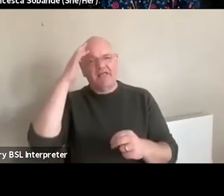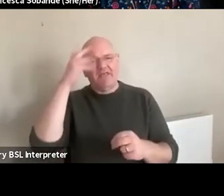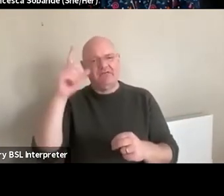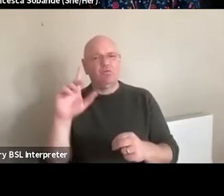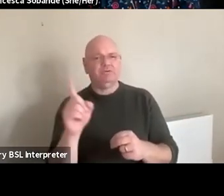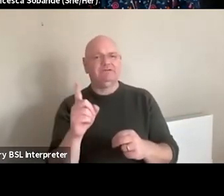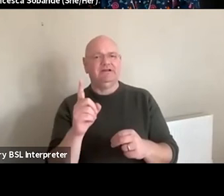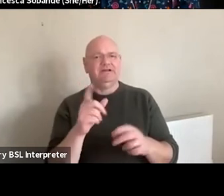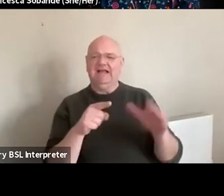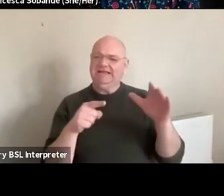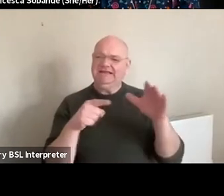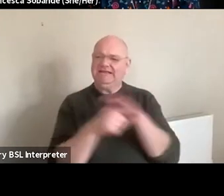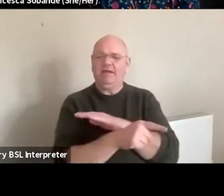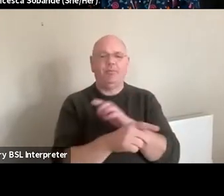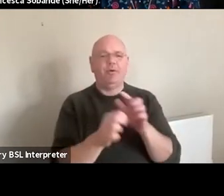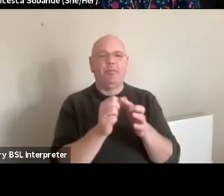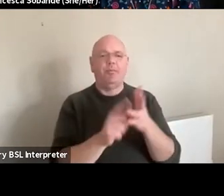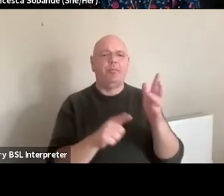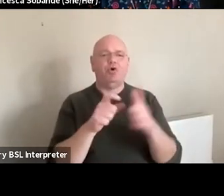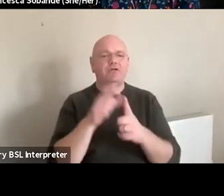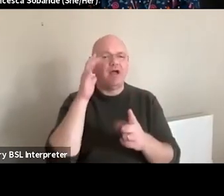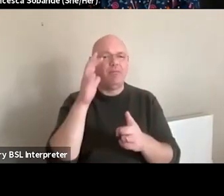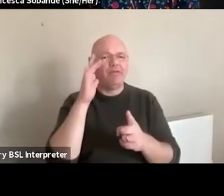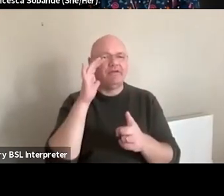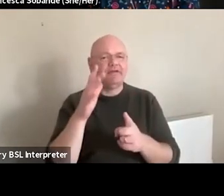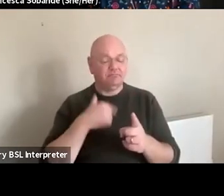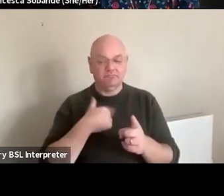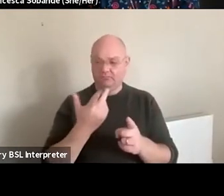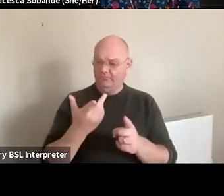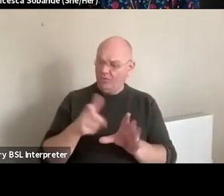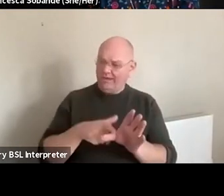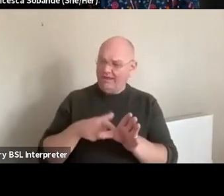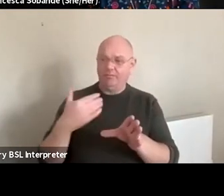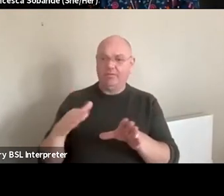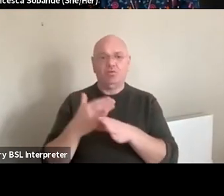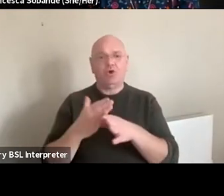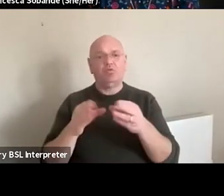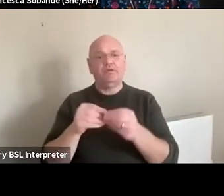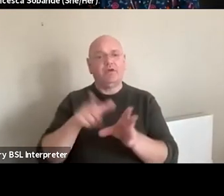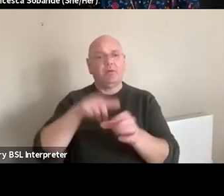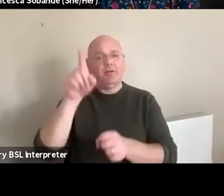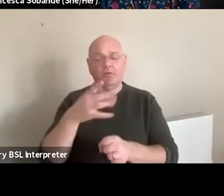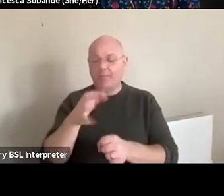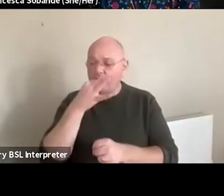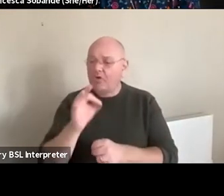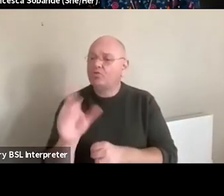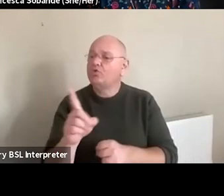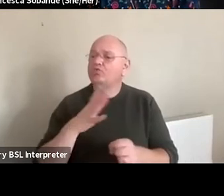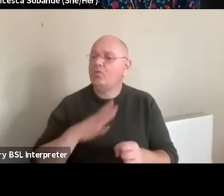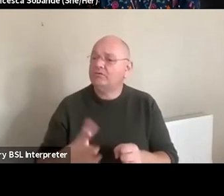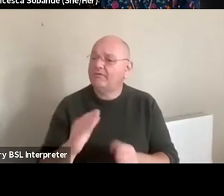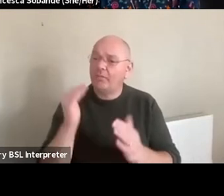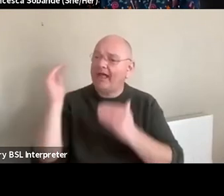developed this in years of youth engagement, working with young people, asking them what they want from their communities, what they need from their streets, what they need from the grown-ups, if you